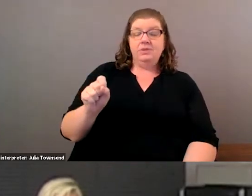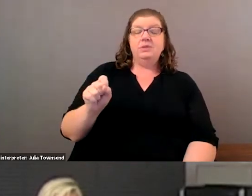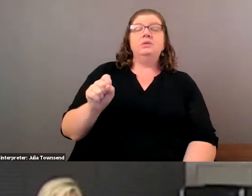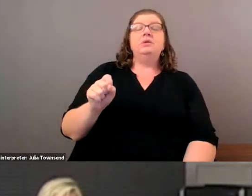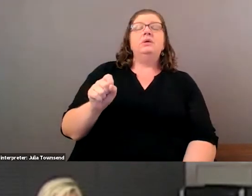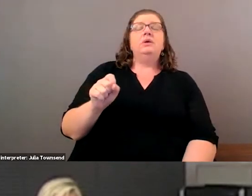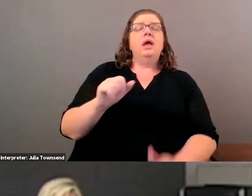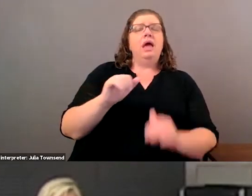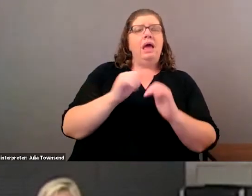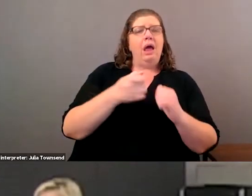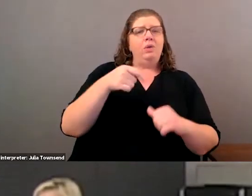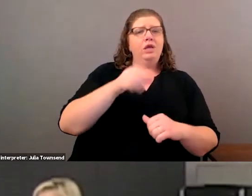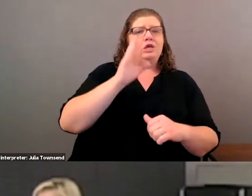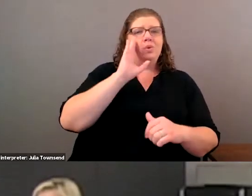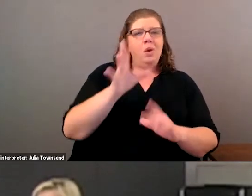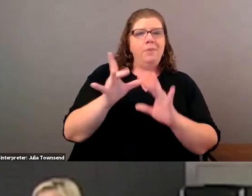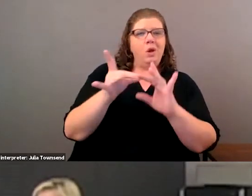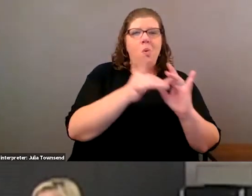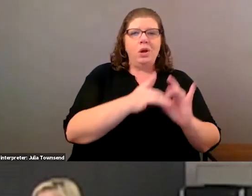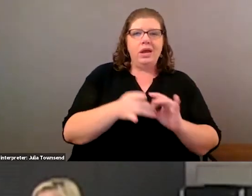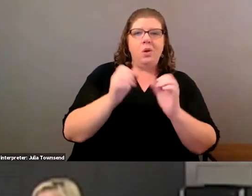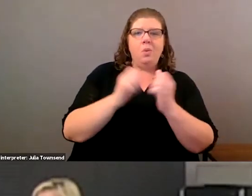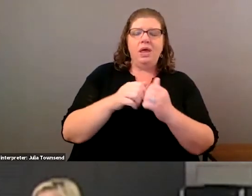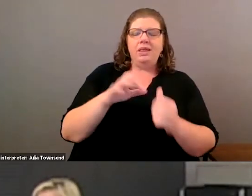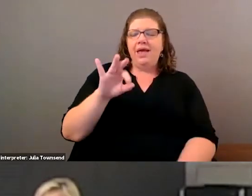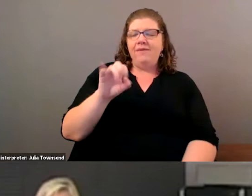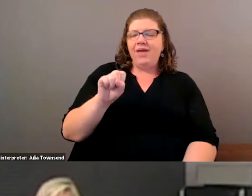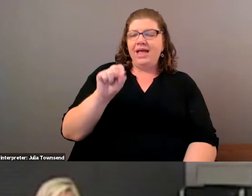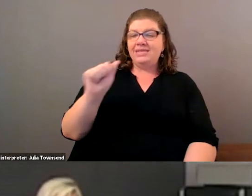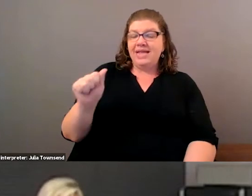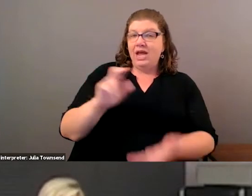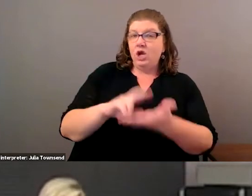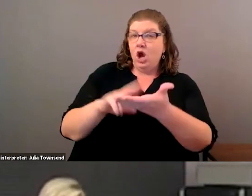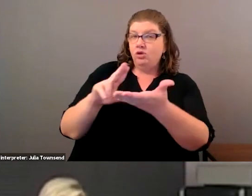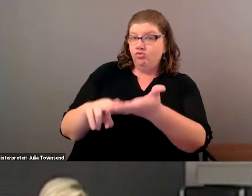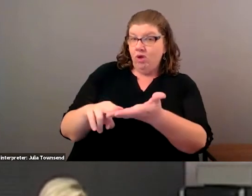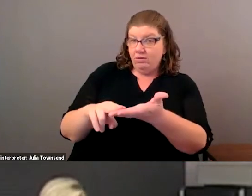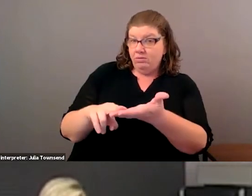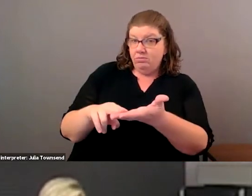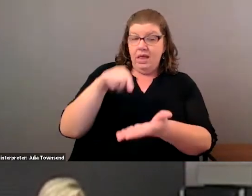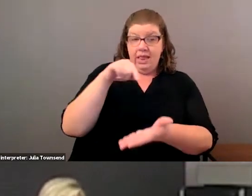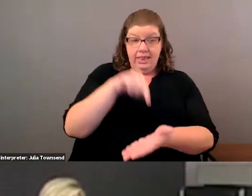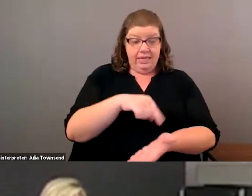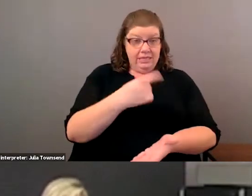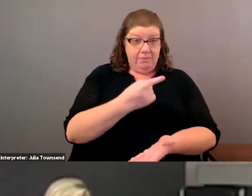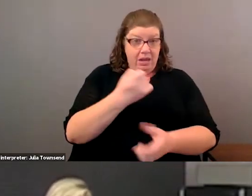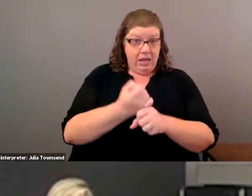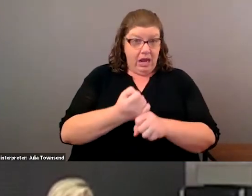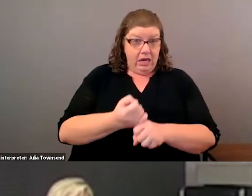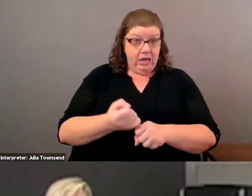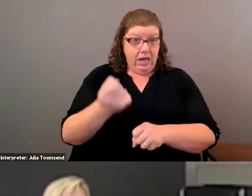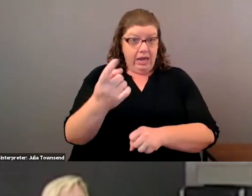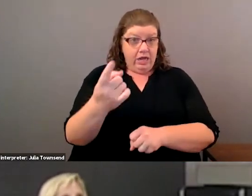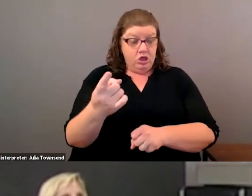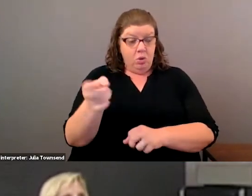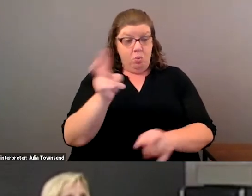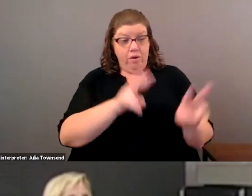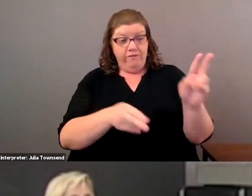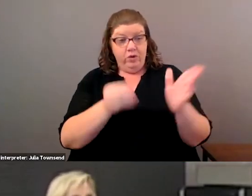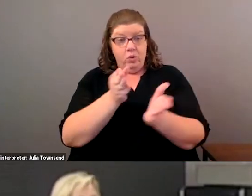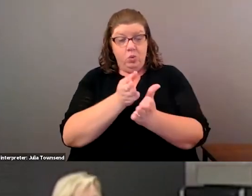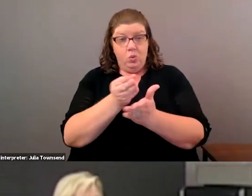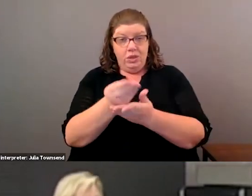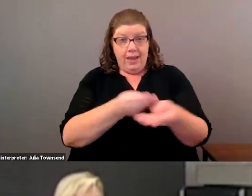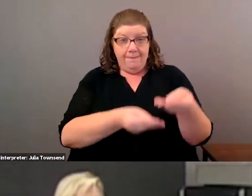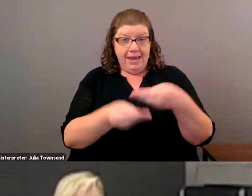this going to be coordinated with our FSA contract? Is there something that next year, when we review the budget once